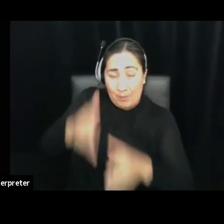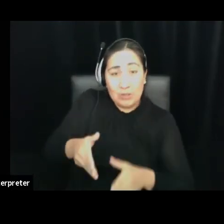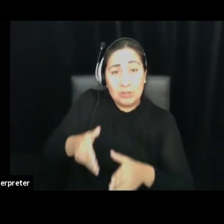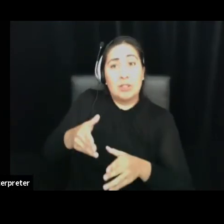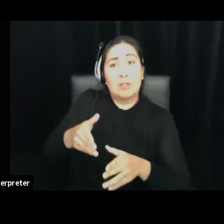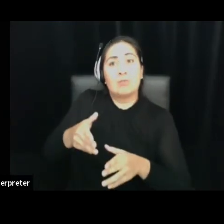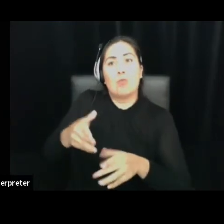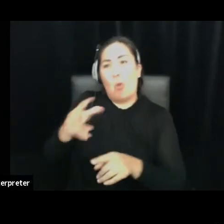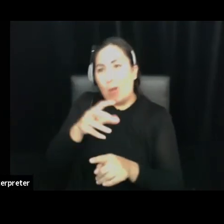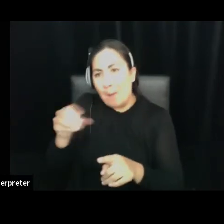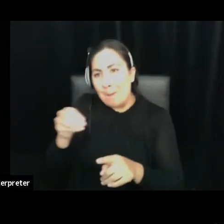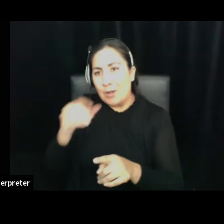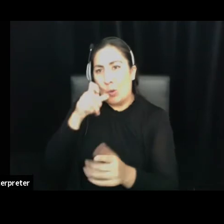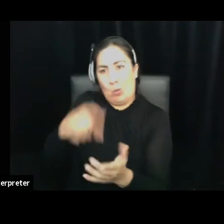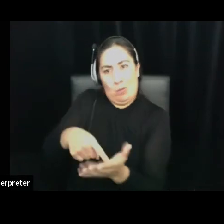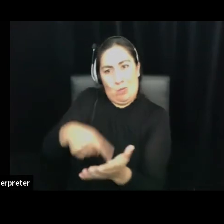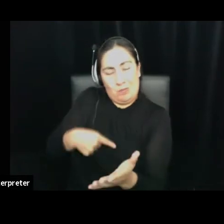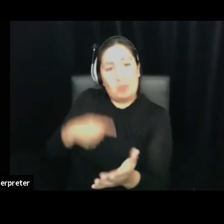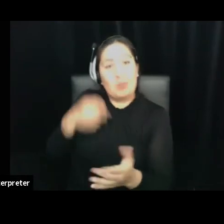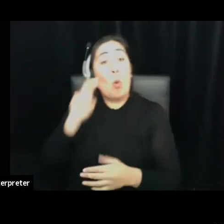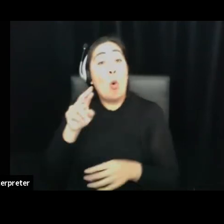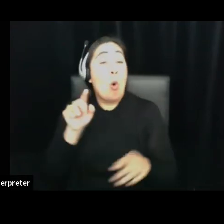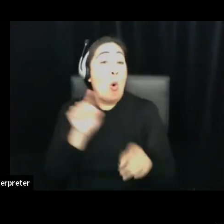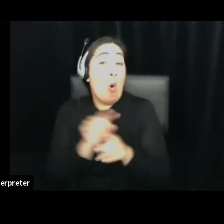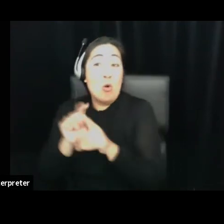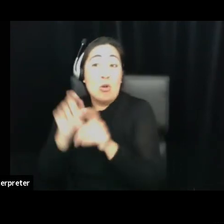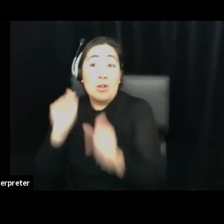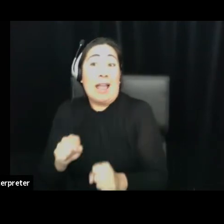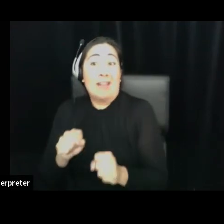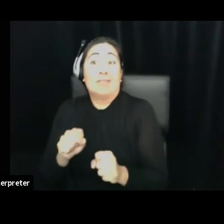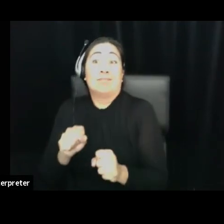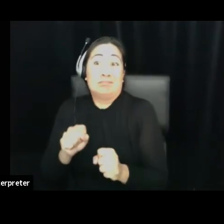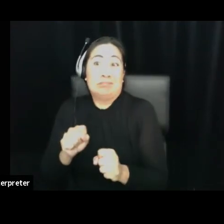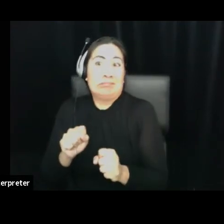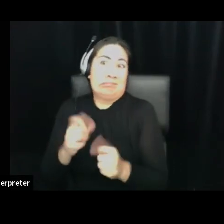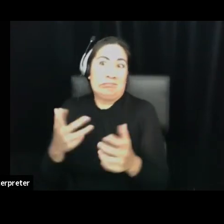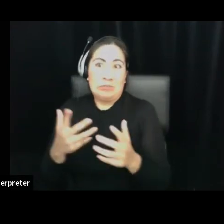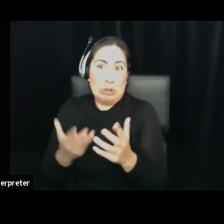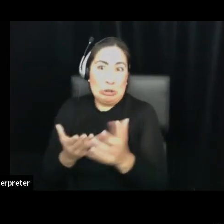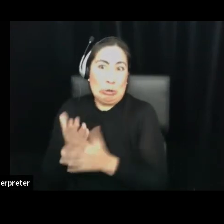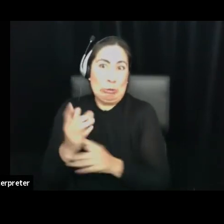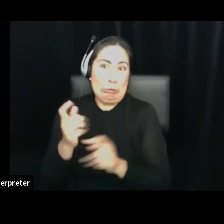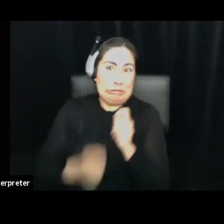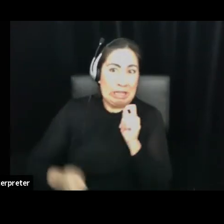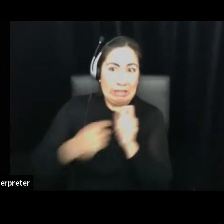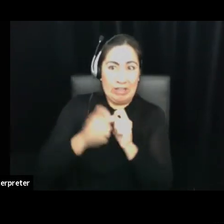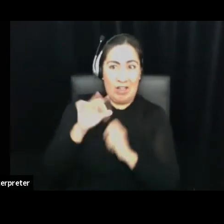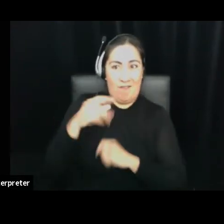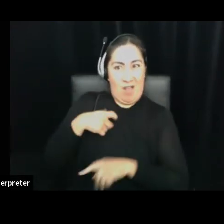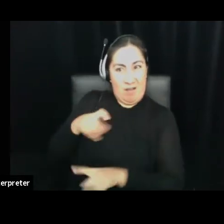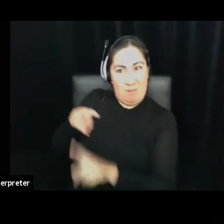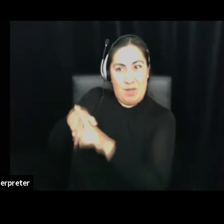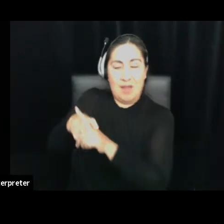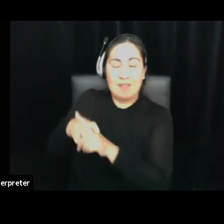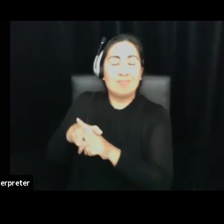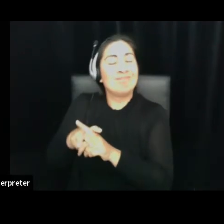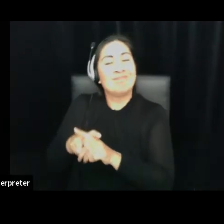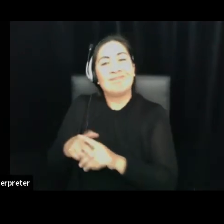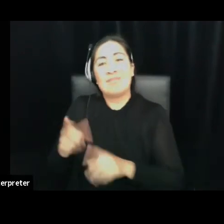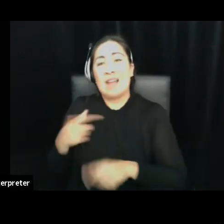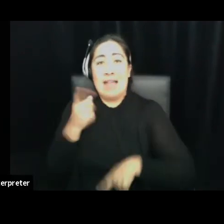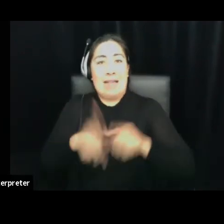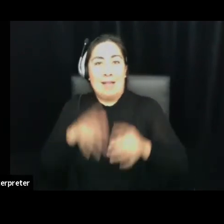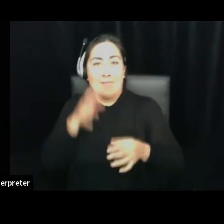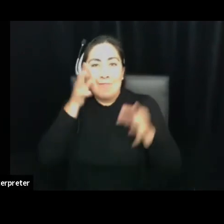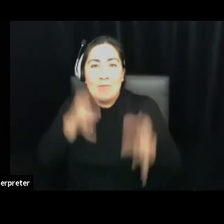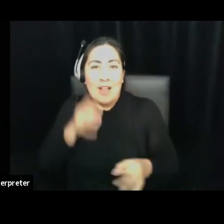you, or even facing retaliation for doing so. I can't make that decision for you, but